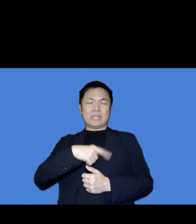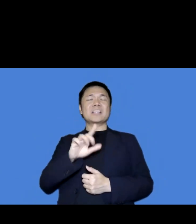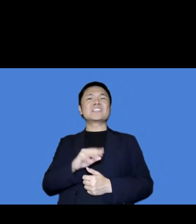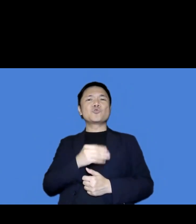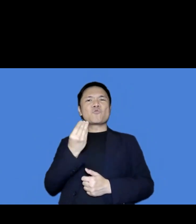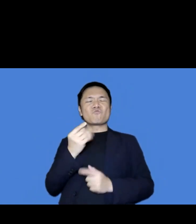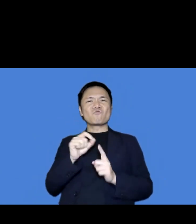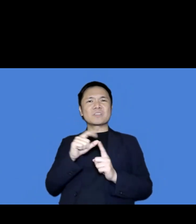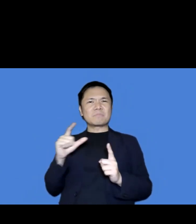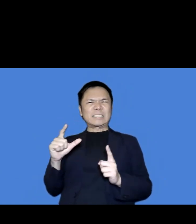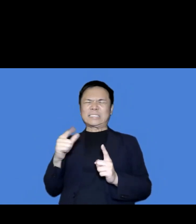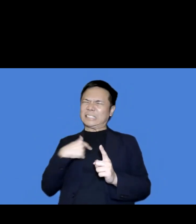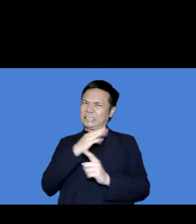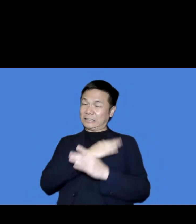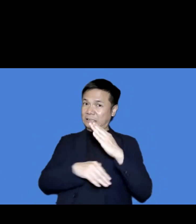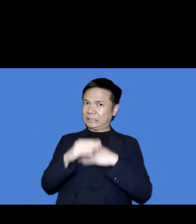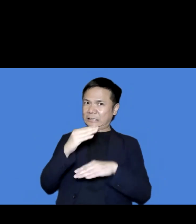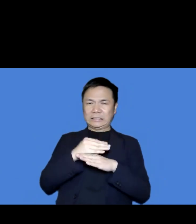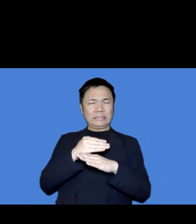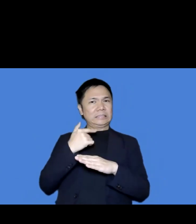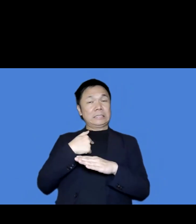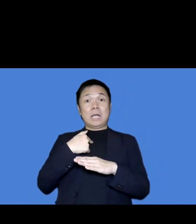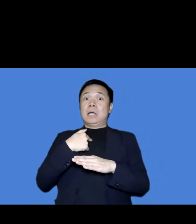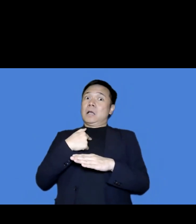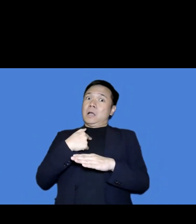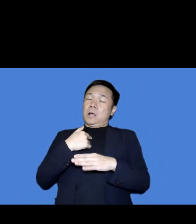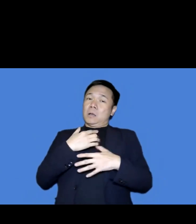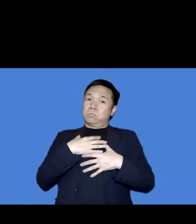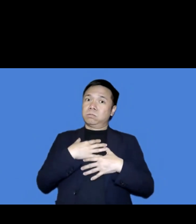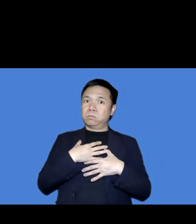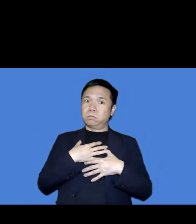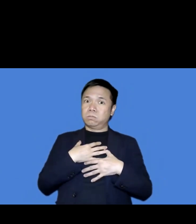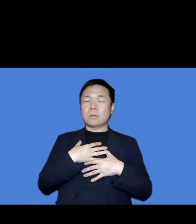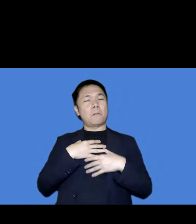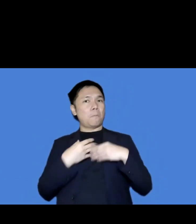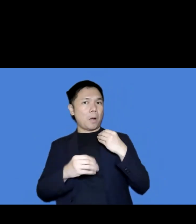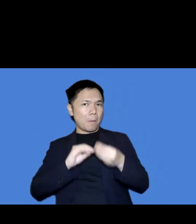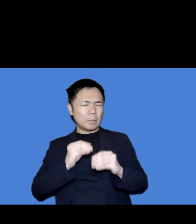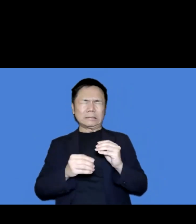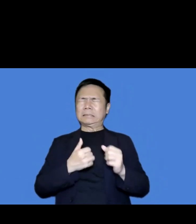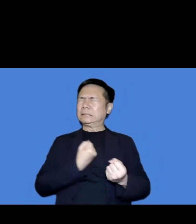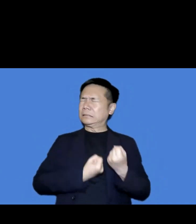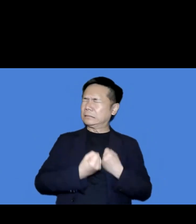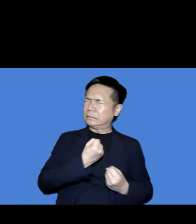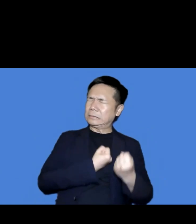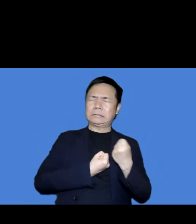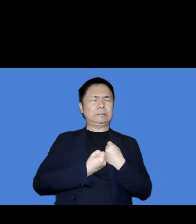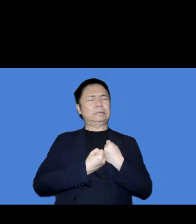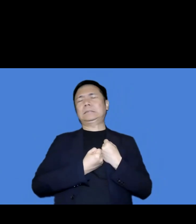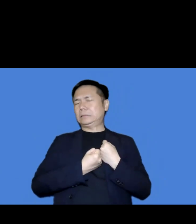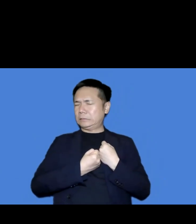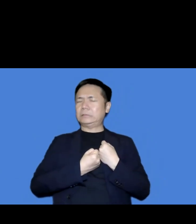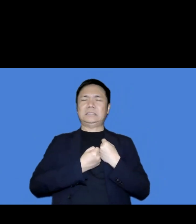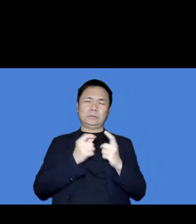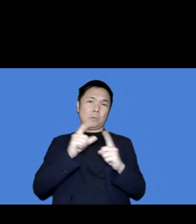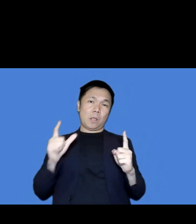a financial, administrative, practical, and somehow emotional challenge. Transitions such